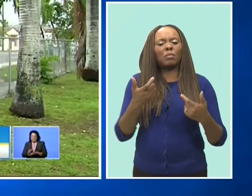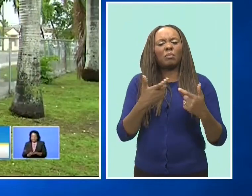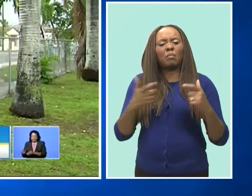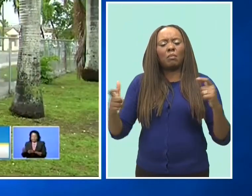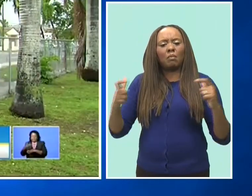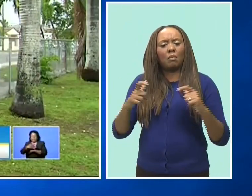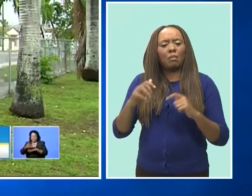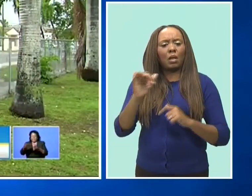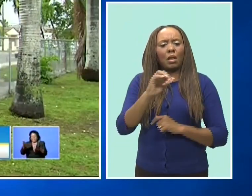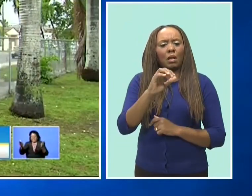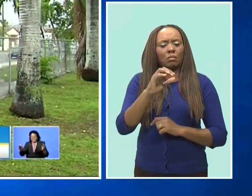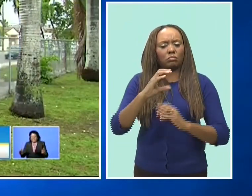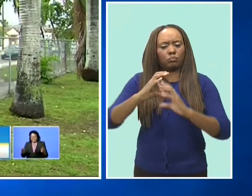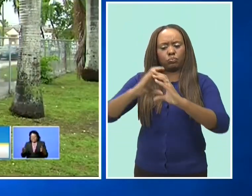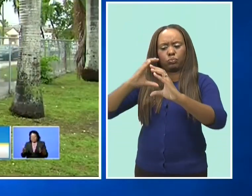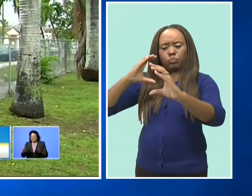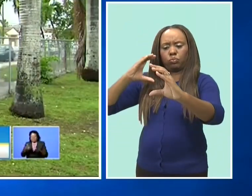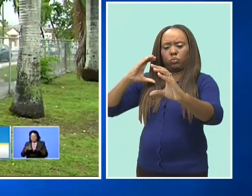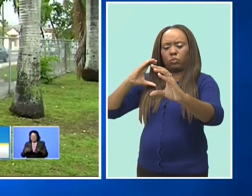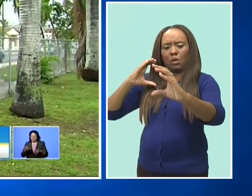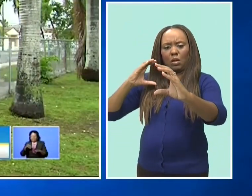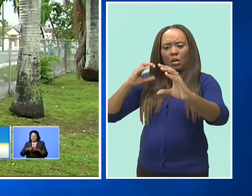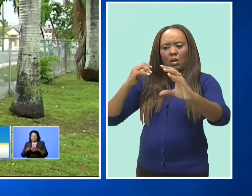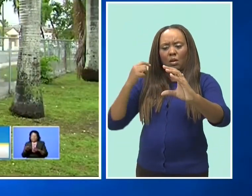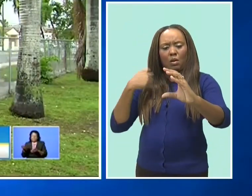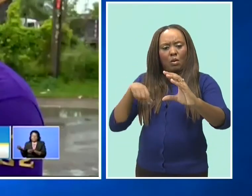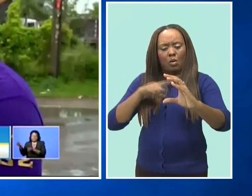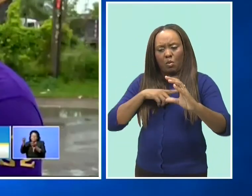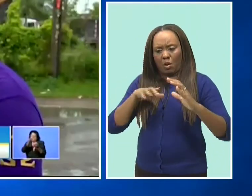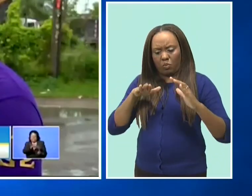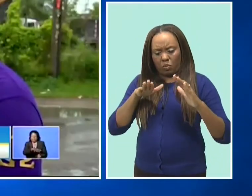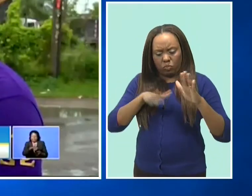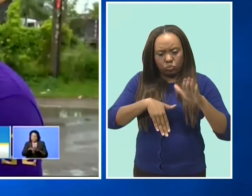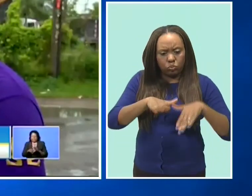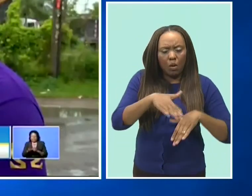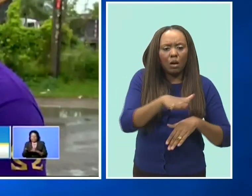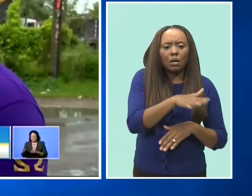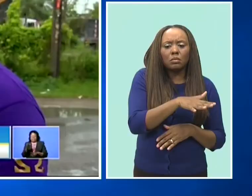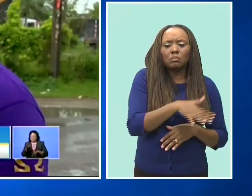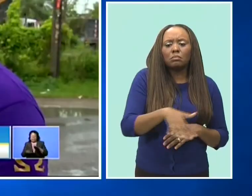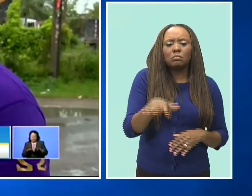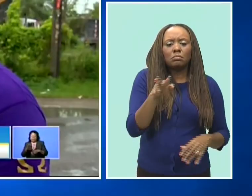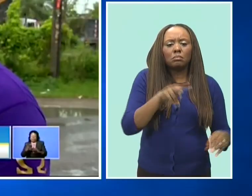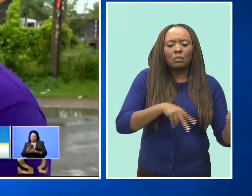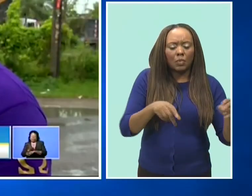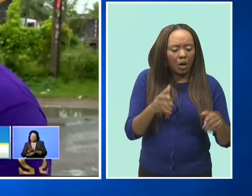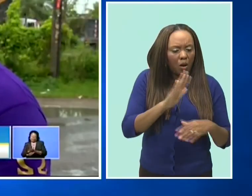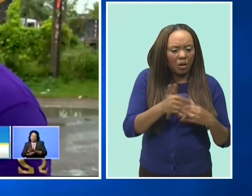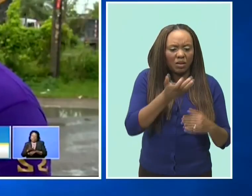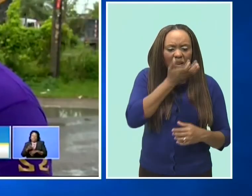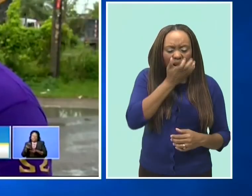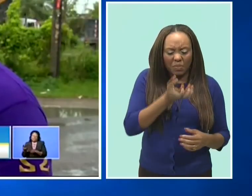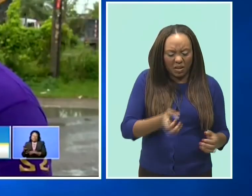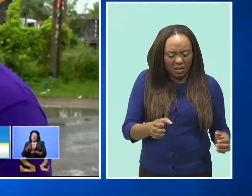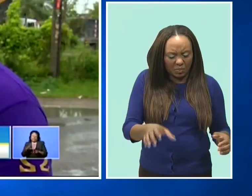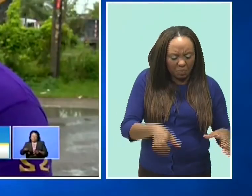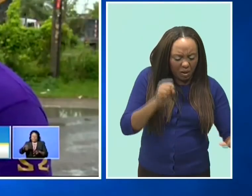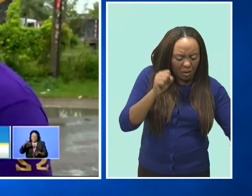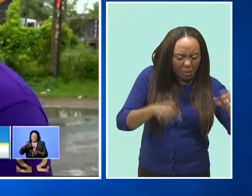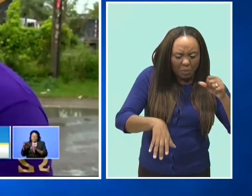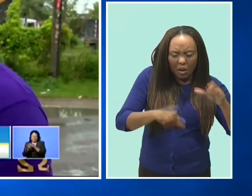in Nassau Village and on Soldier Road, and me and my team have been walking through the neighborhood, pretty much picking up all trash, garbage,